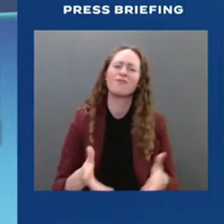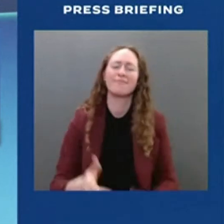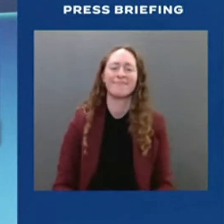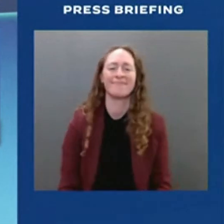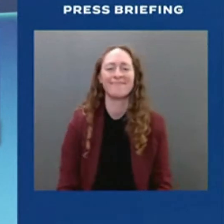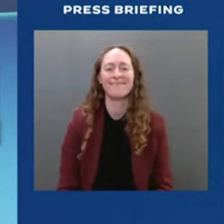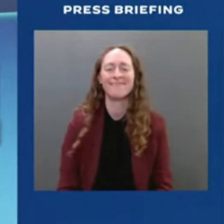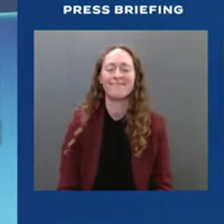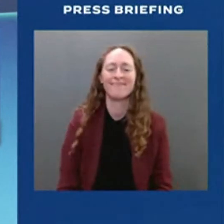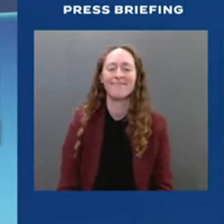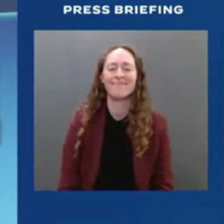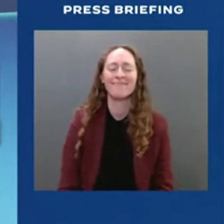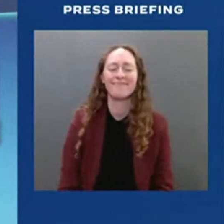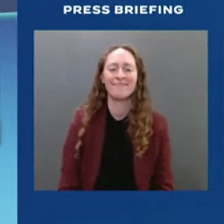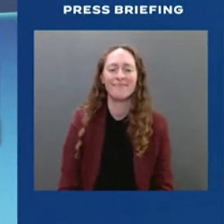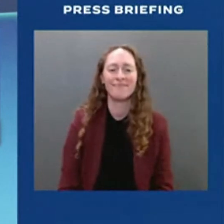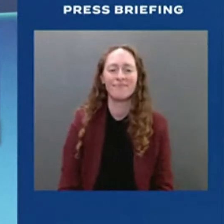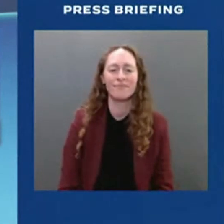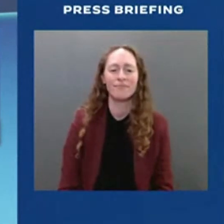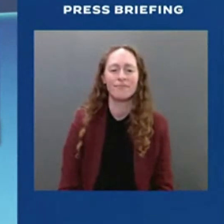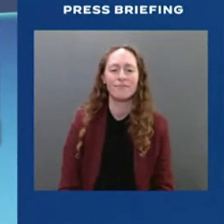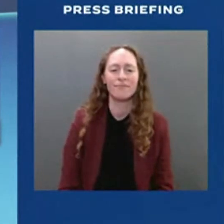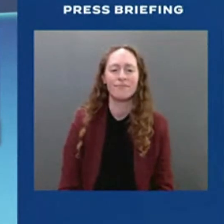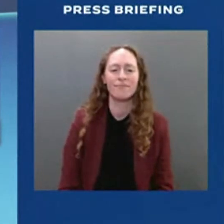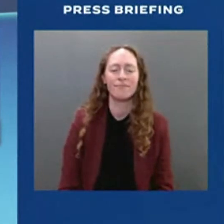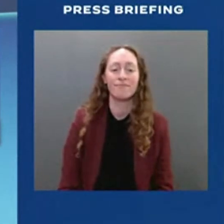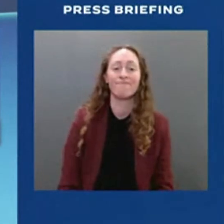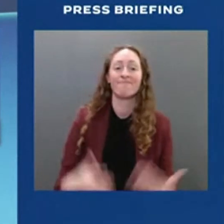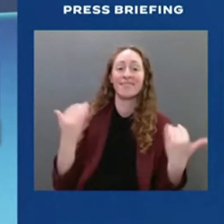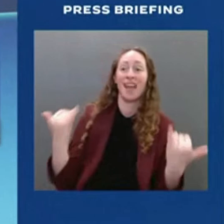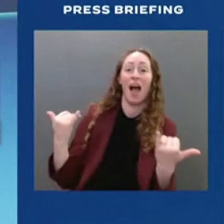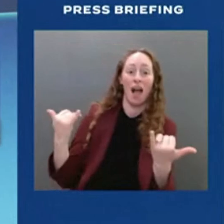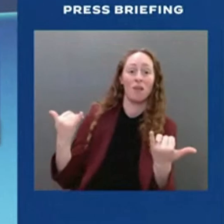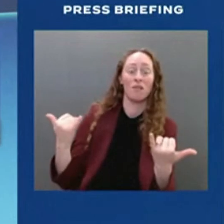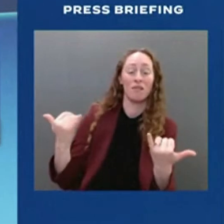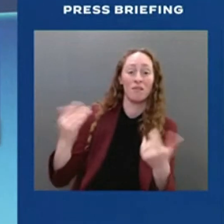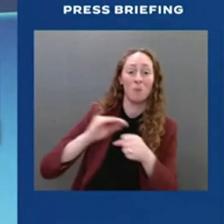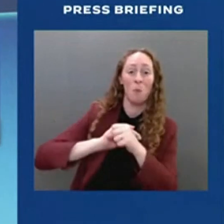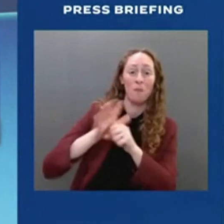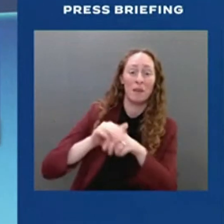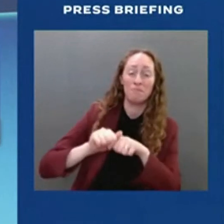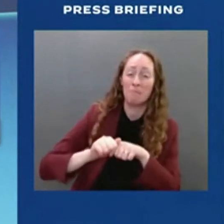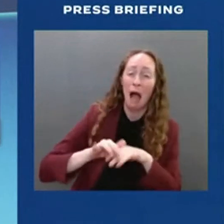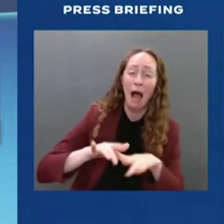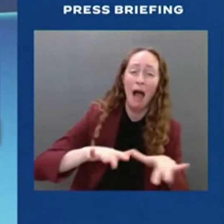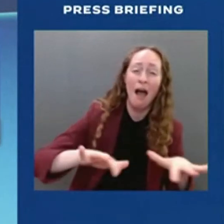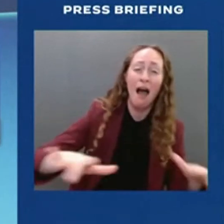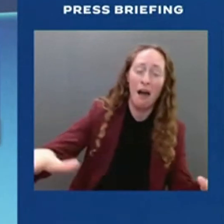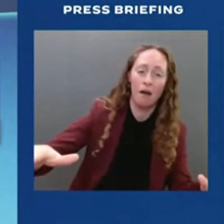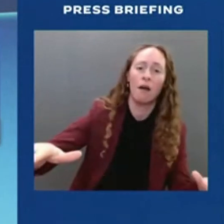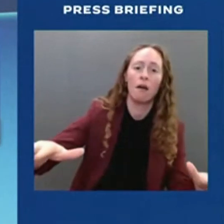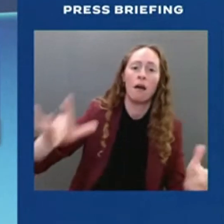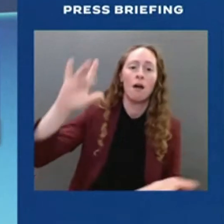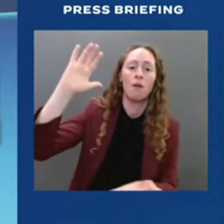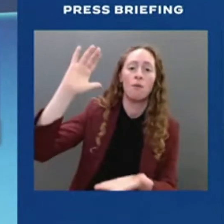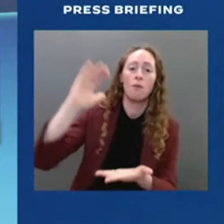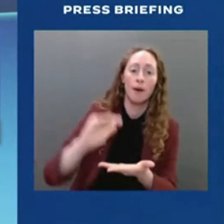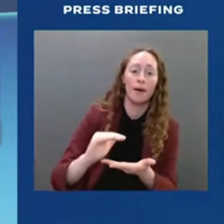talking about testing. As we face BA.5, here's how we think about testing.